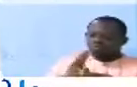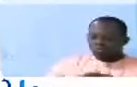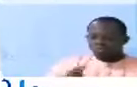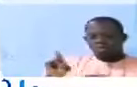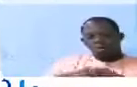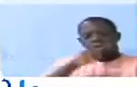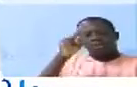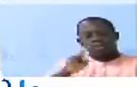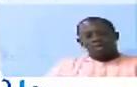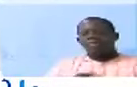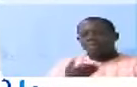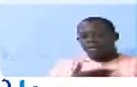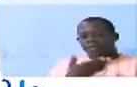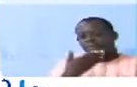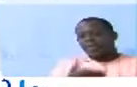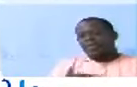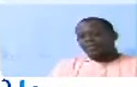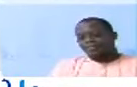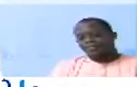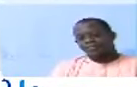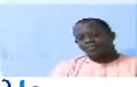time.